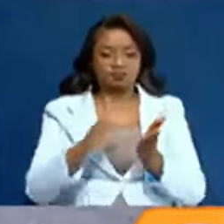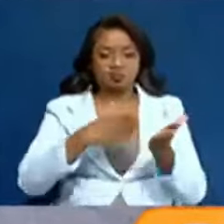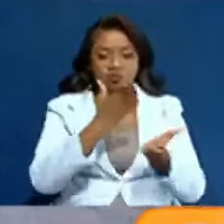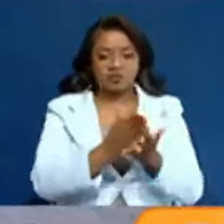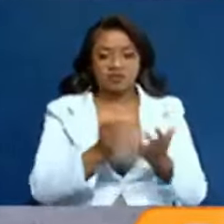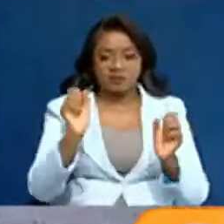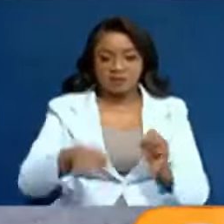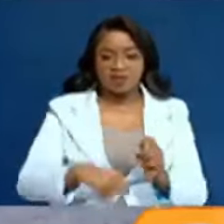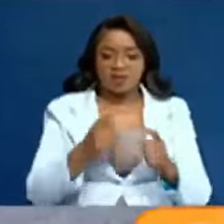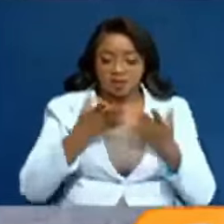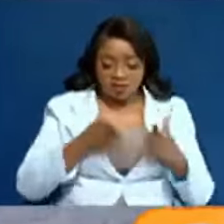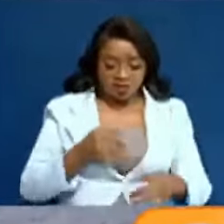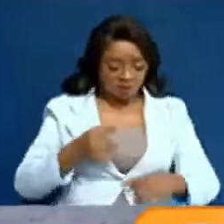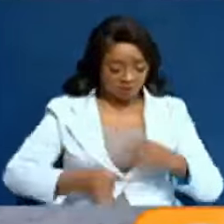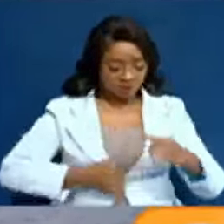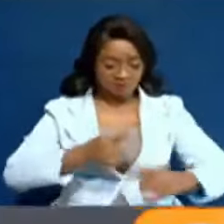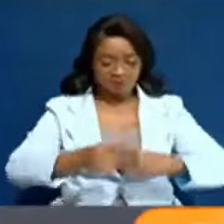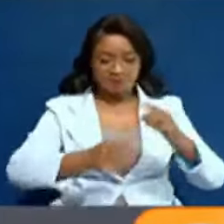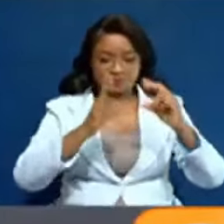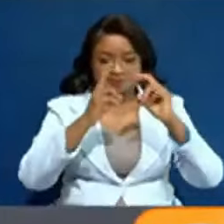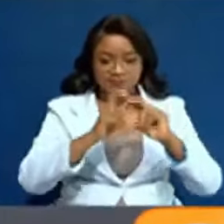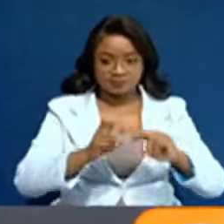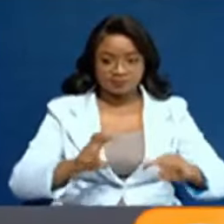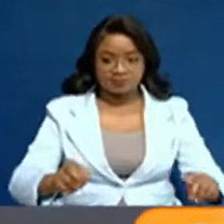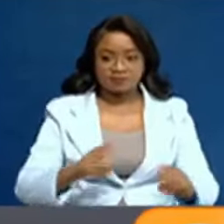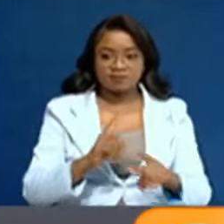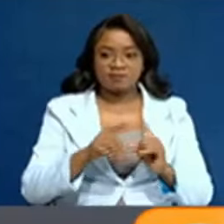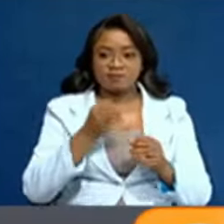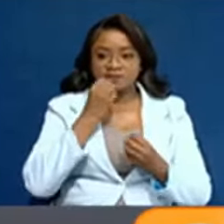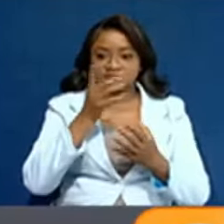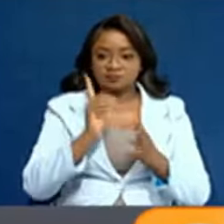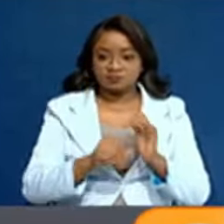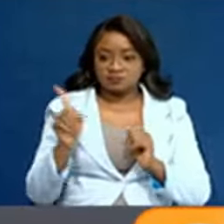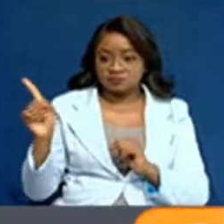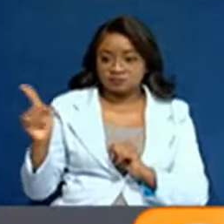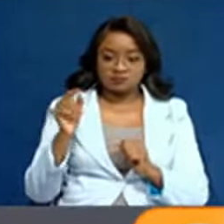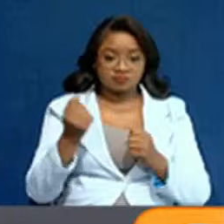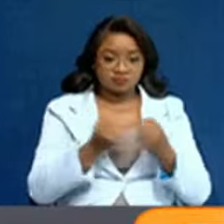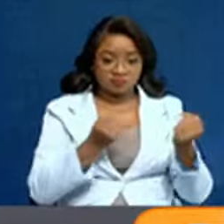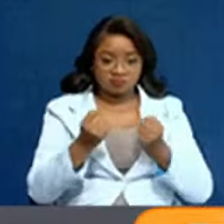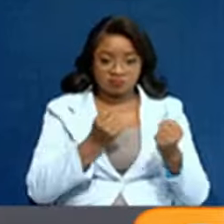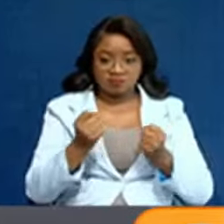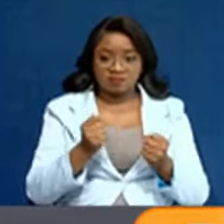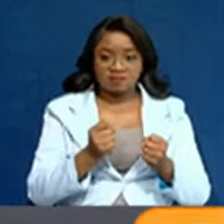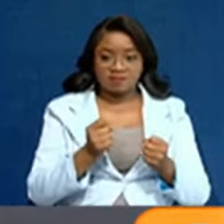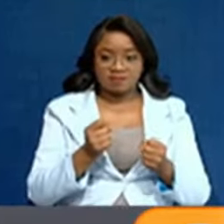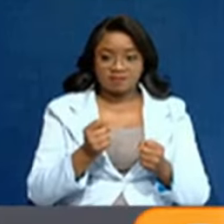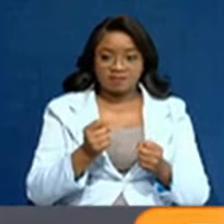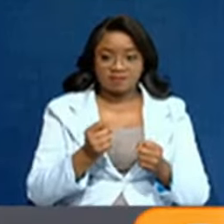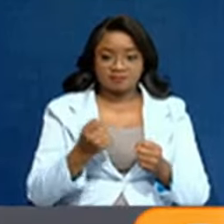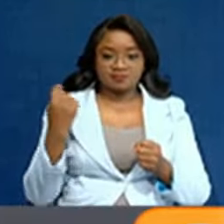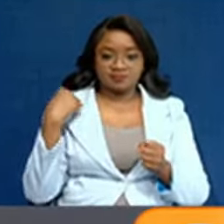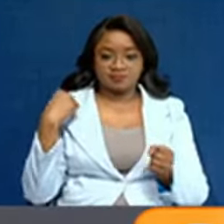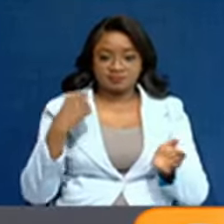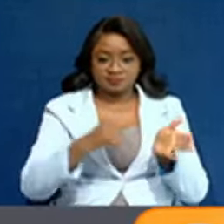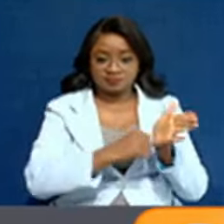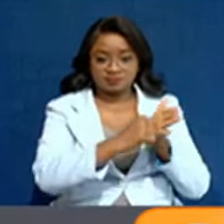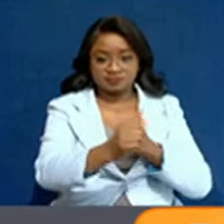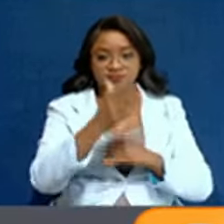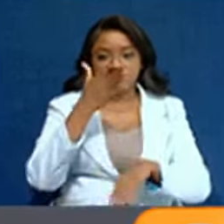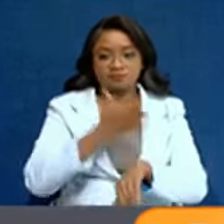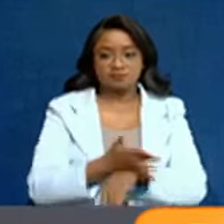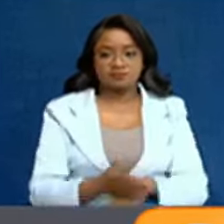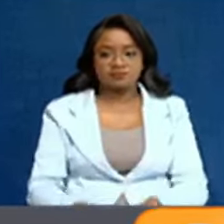says preliminary investigations revealed that the vehicle used by the criminals bore fake registration number